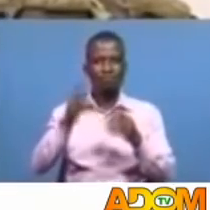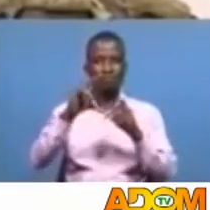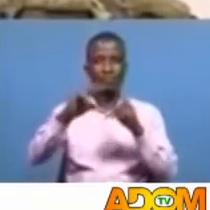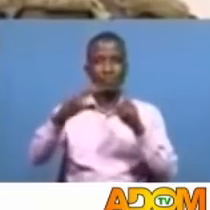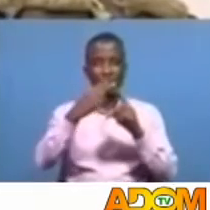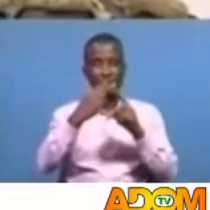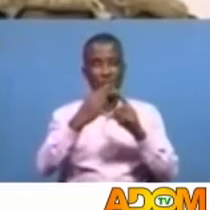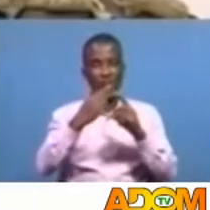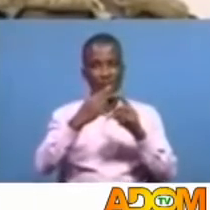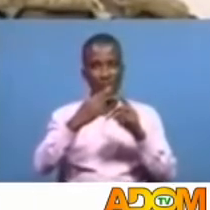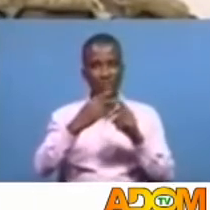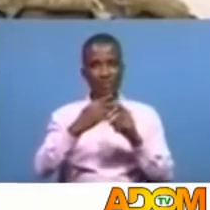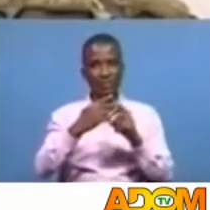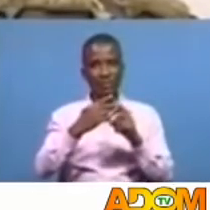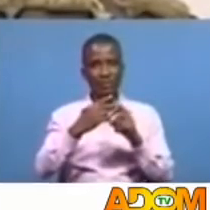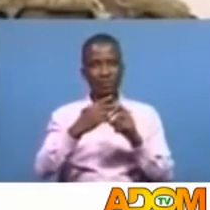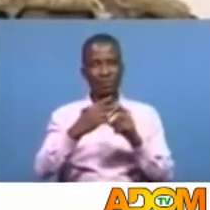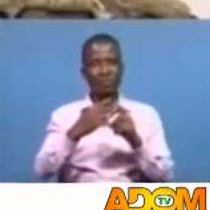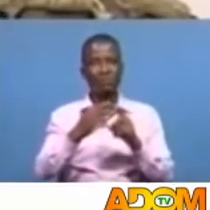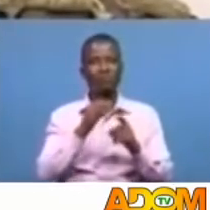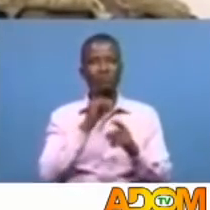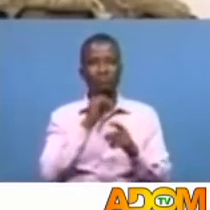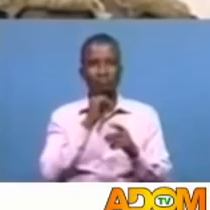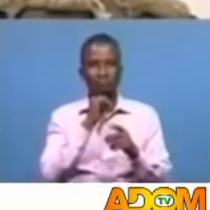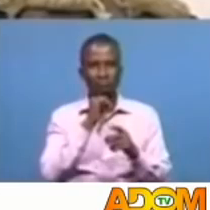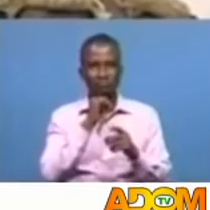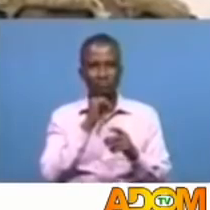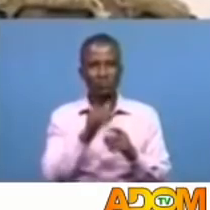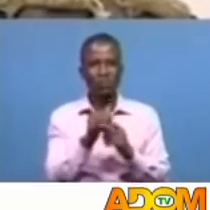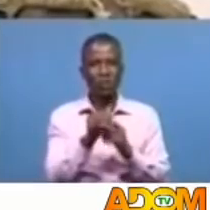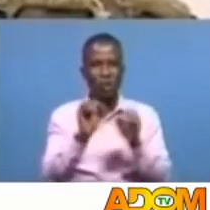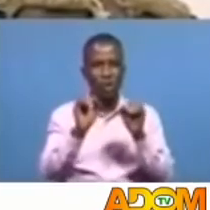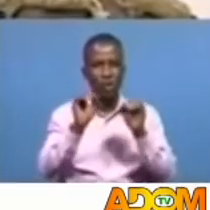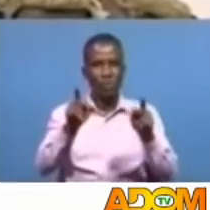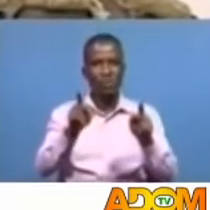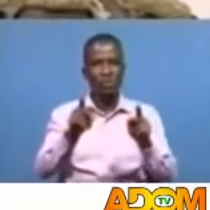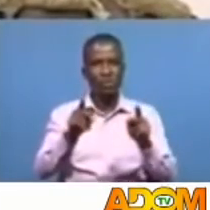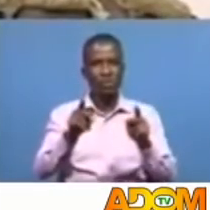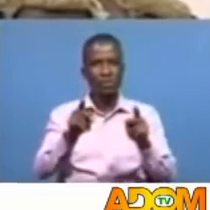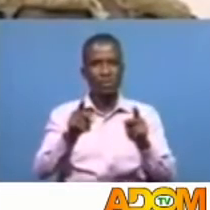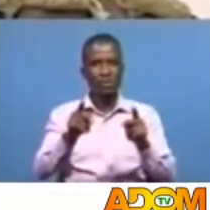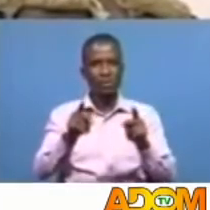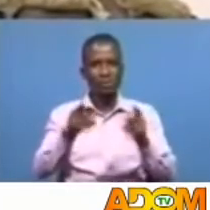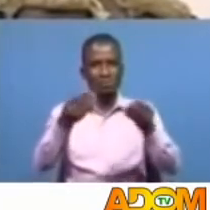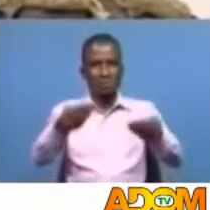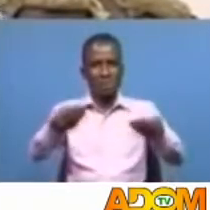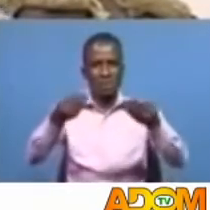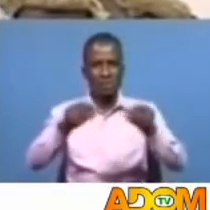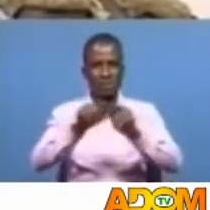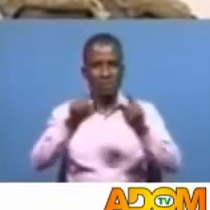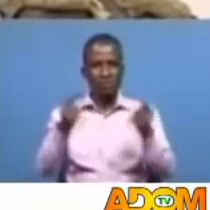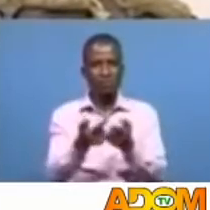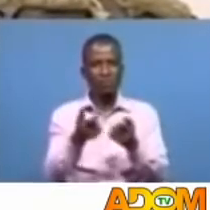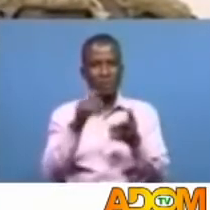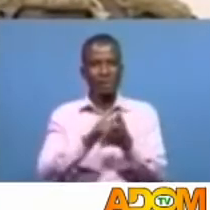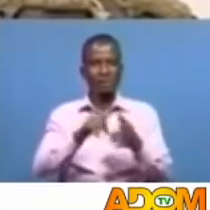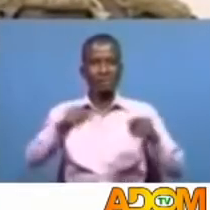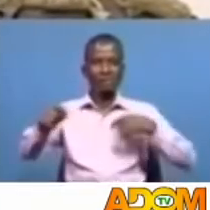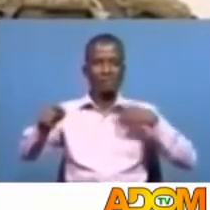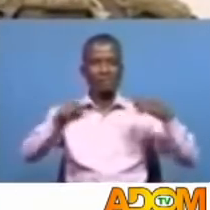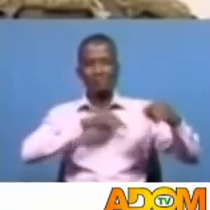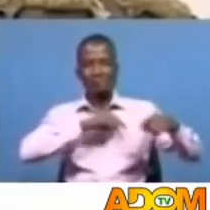review jurisdiction is not an opportunity given to a party to come and